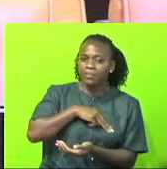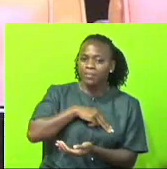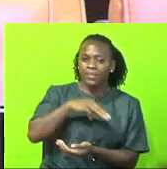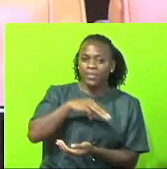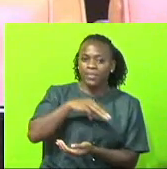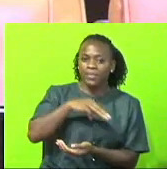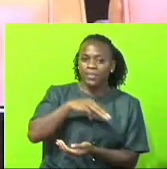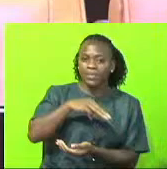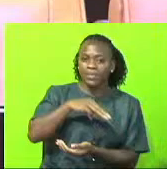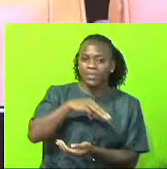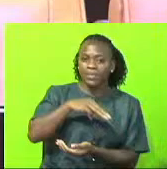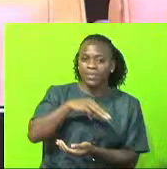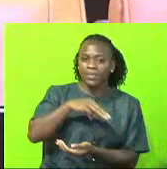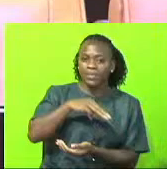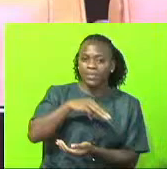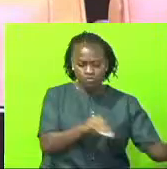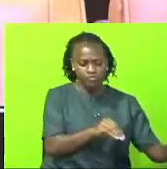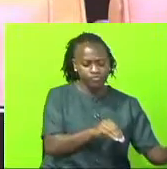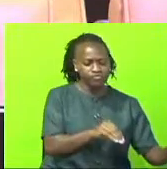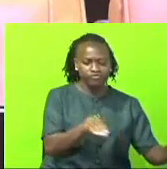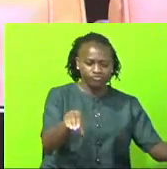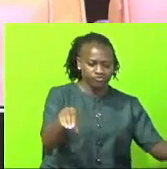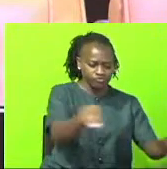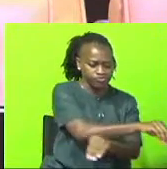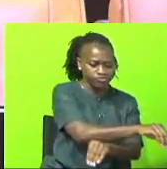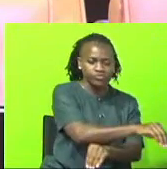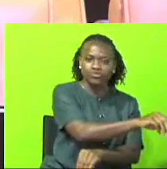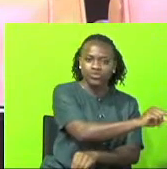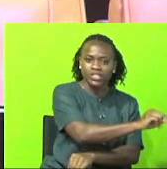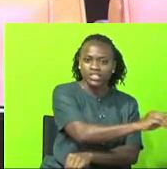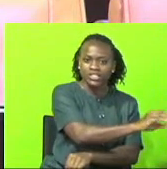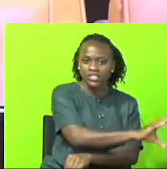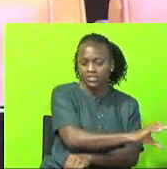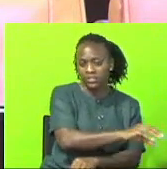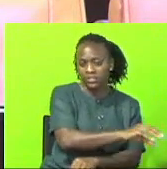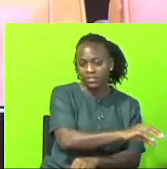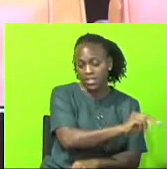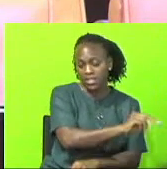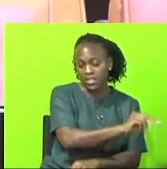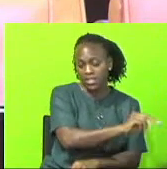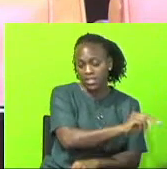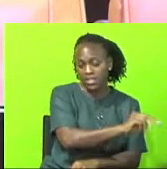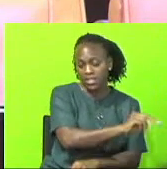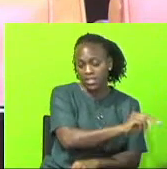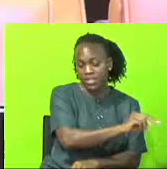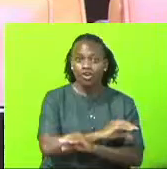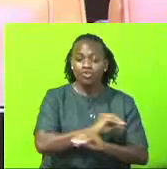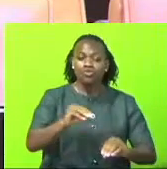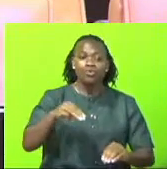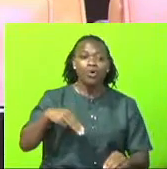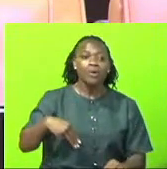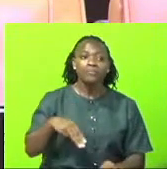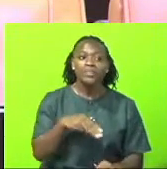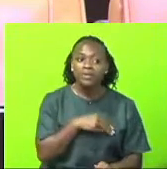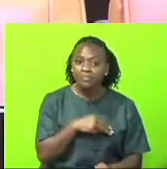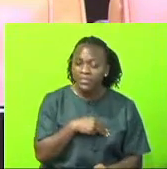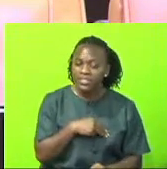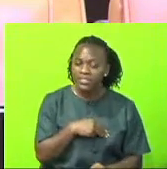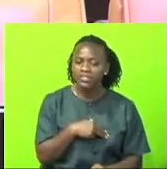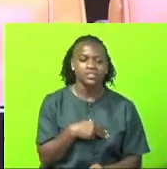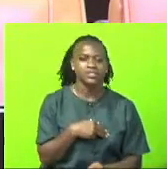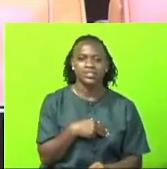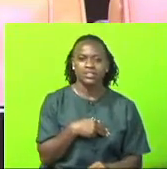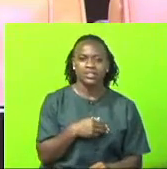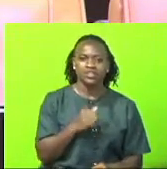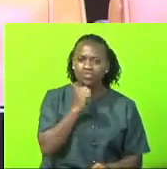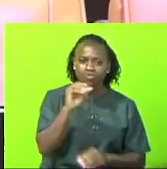of the NPP and cross carpet to join the NPP. None of these members have exercised or done any